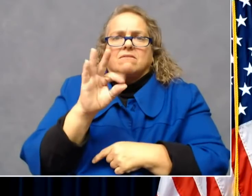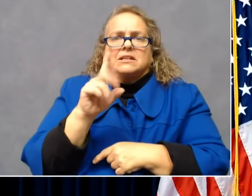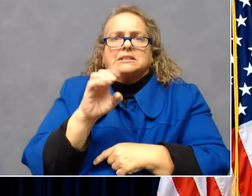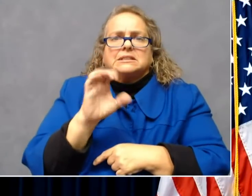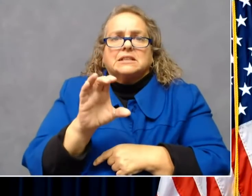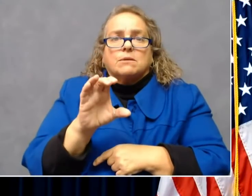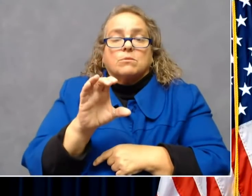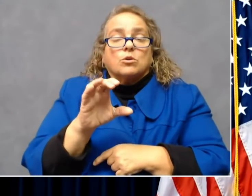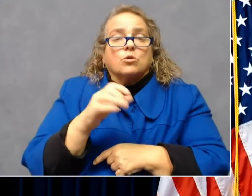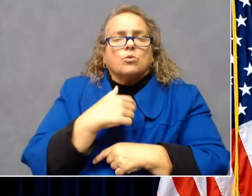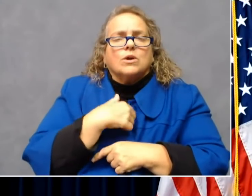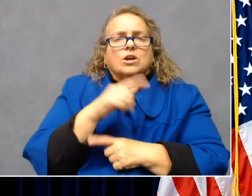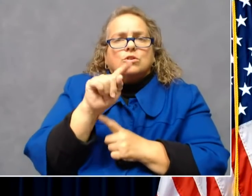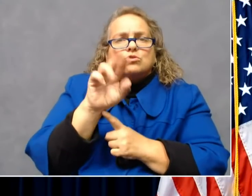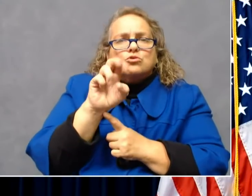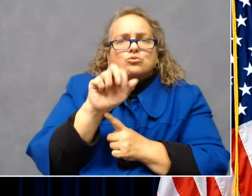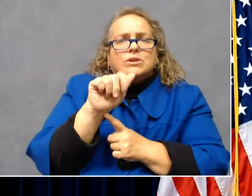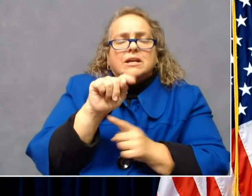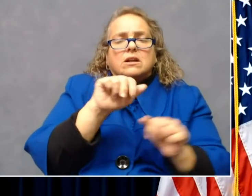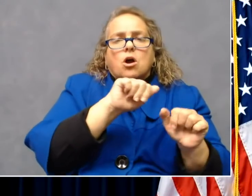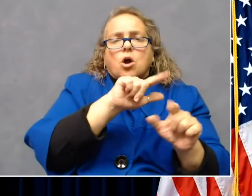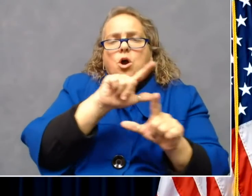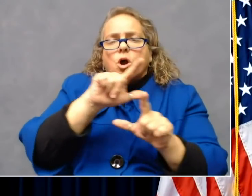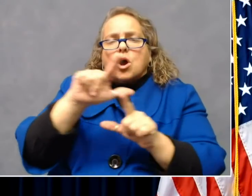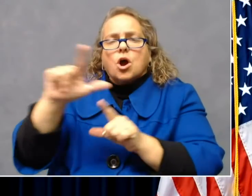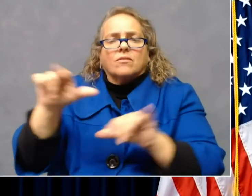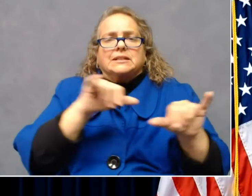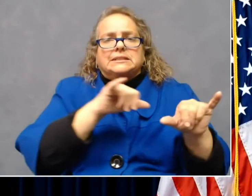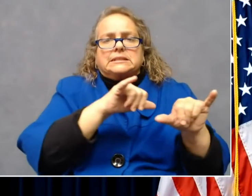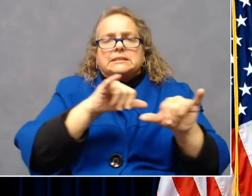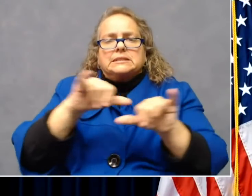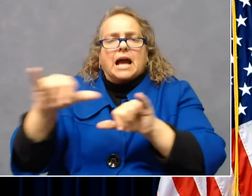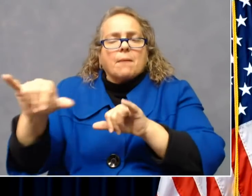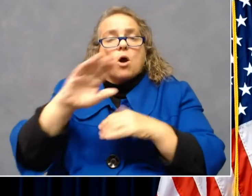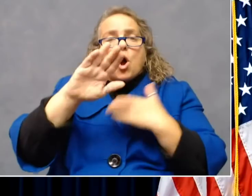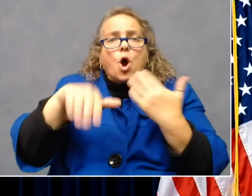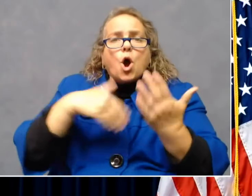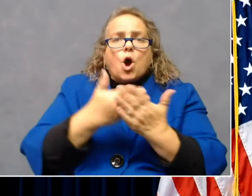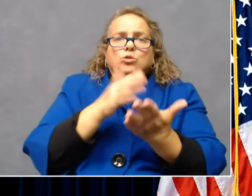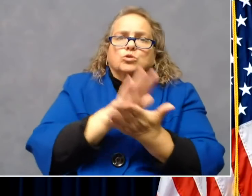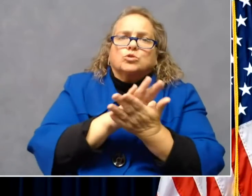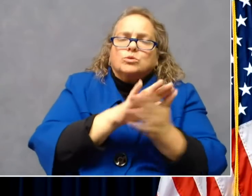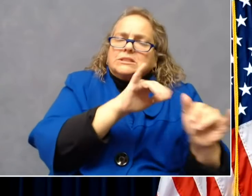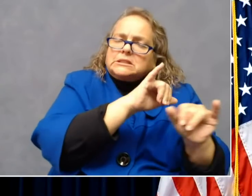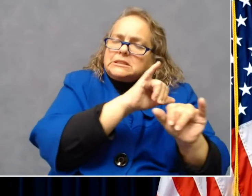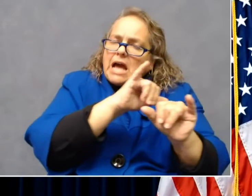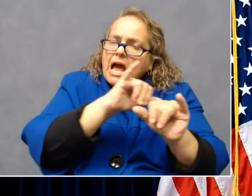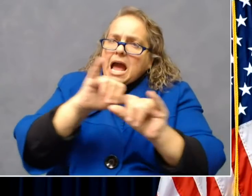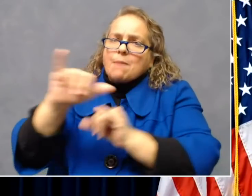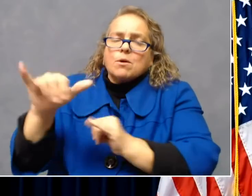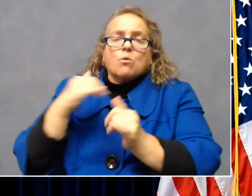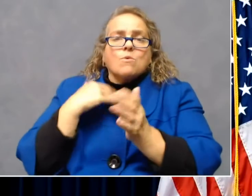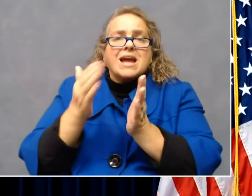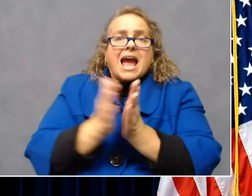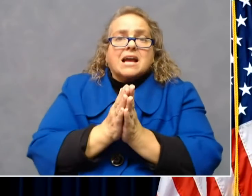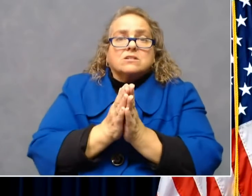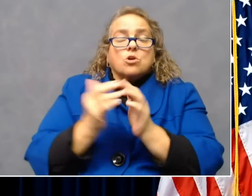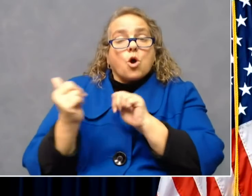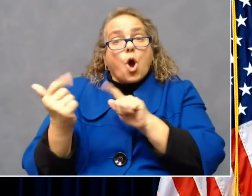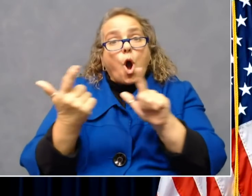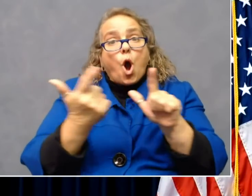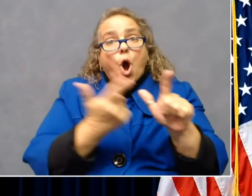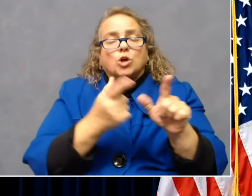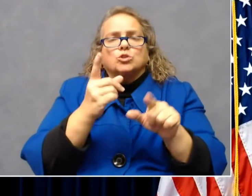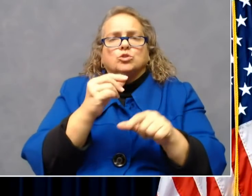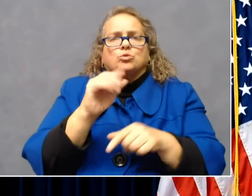every school the same. And we're asking all of them and others to do their part to stop this